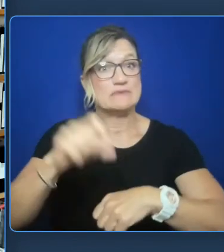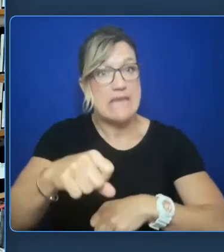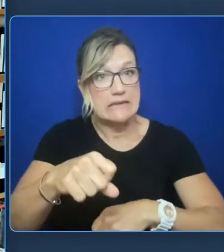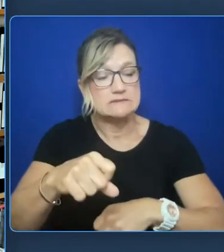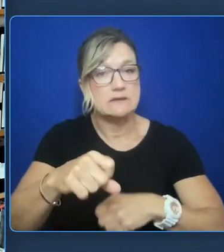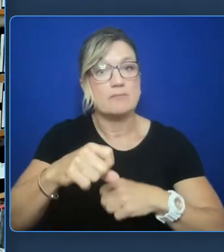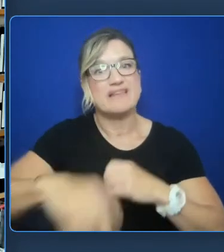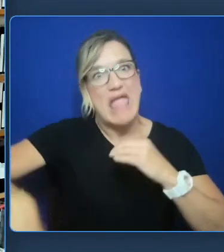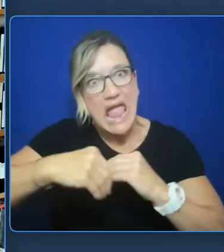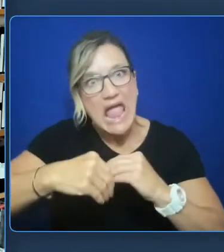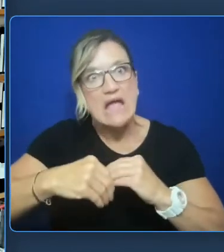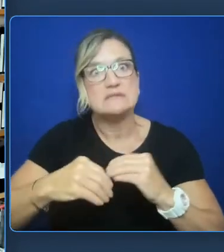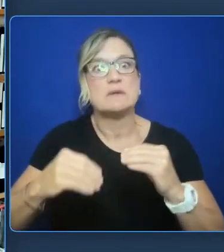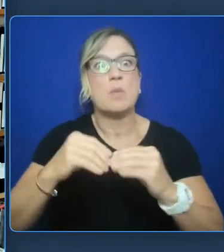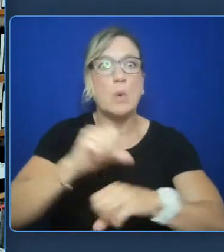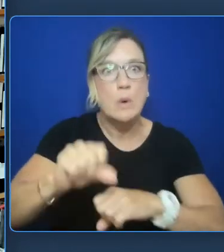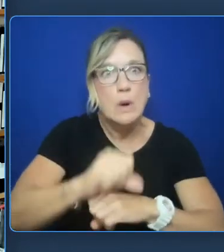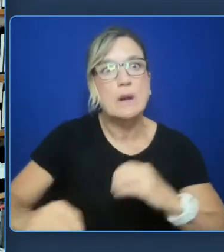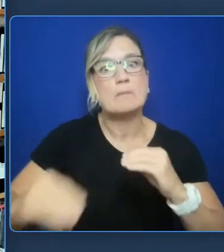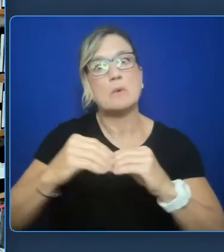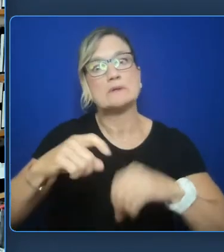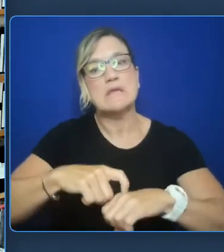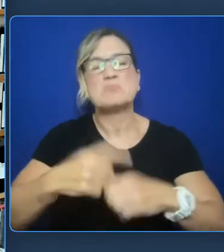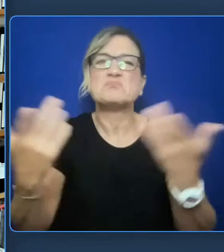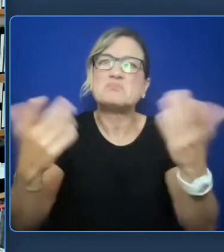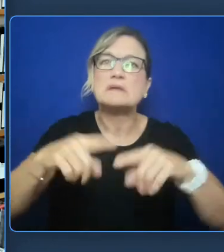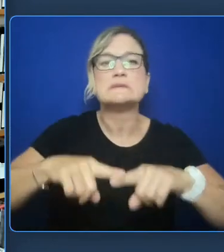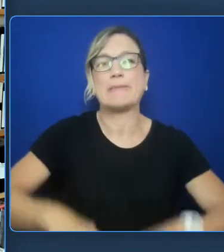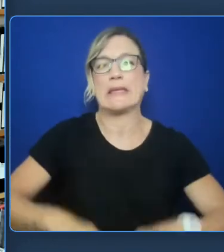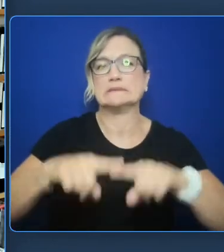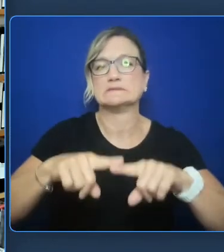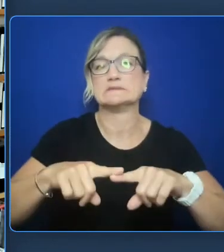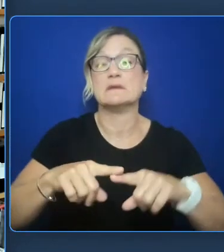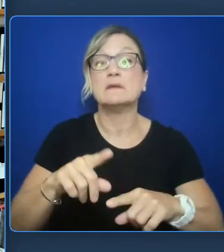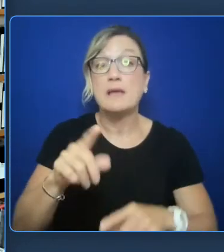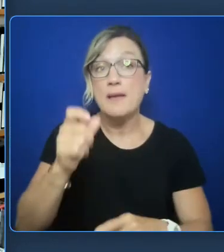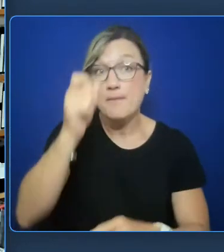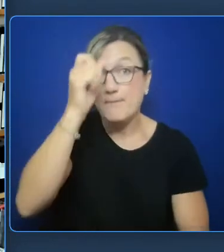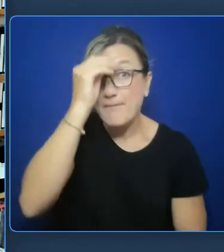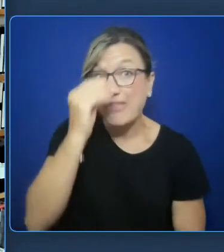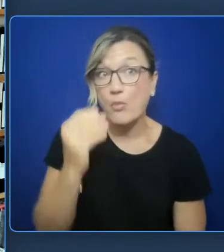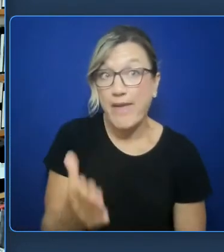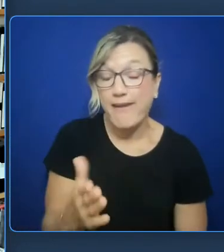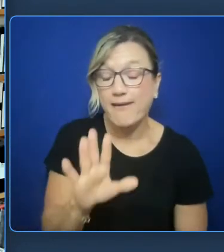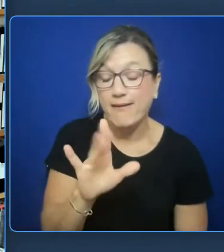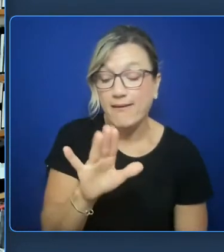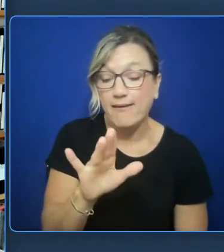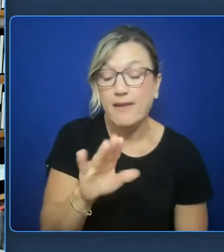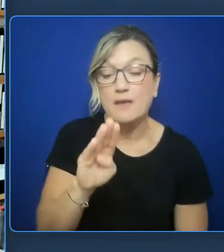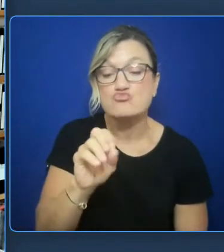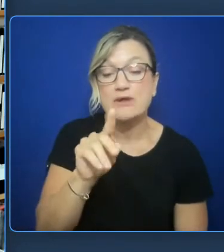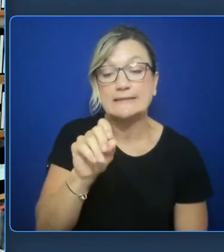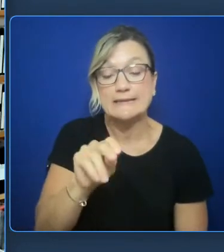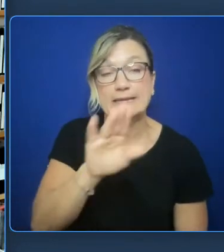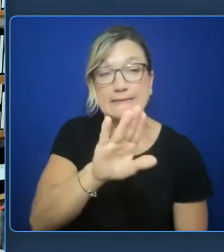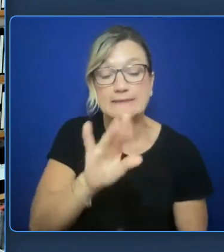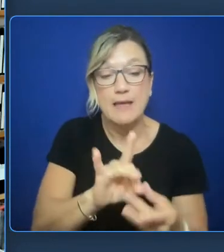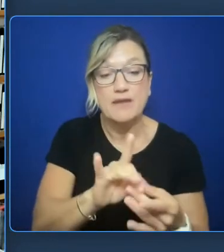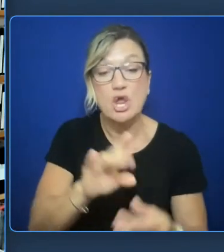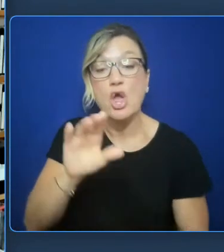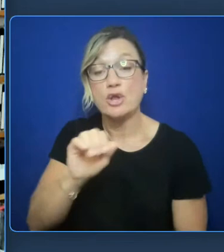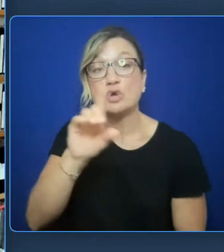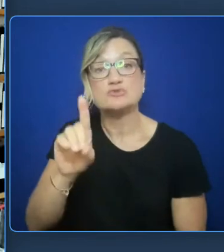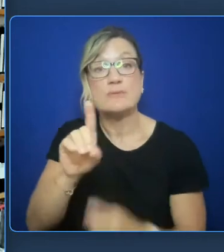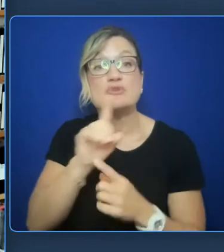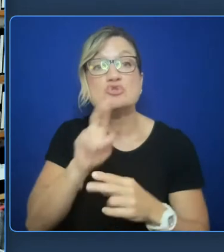opposed to adding time. Just depends. It depends. By the way, with respect to Brendan's question, audio